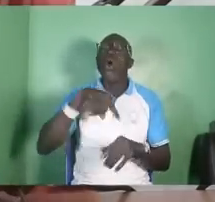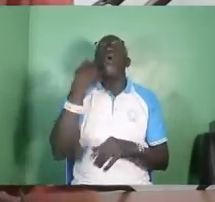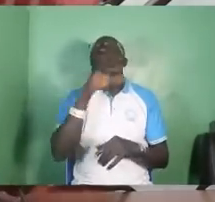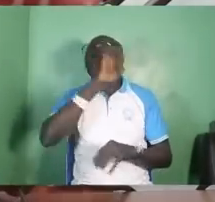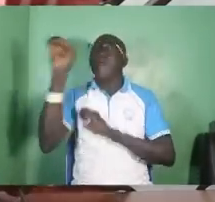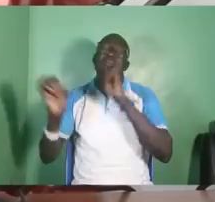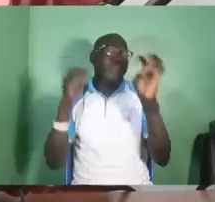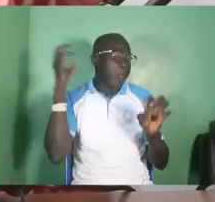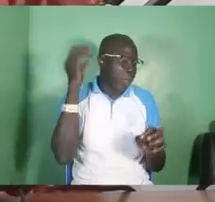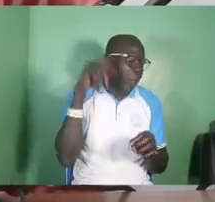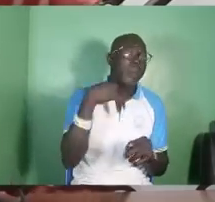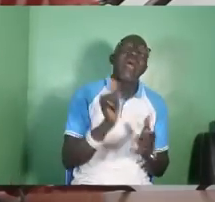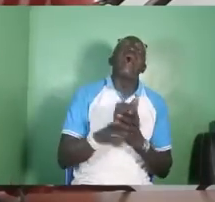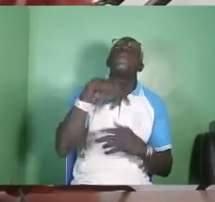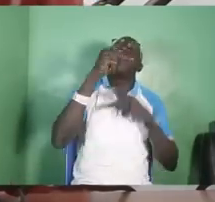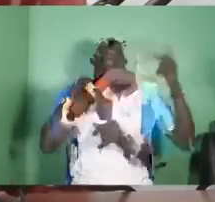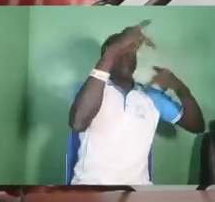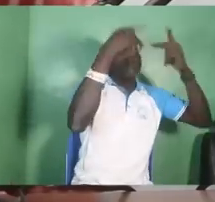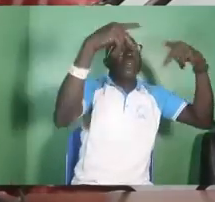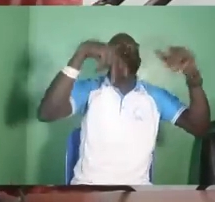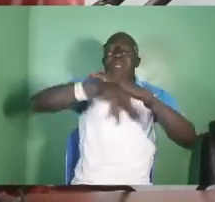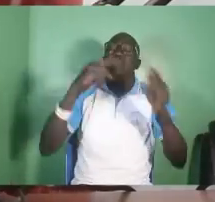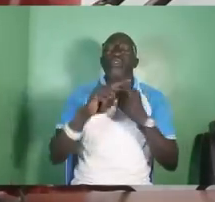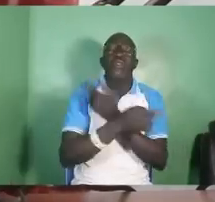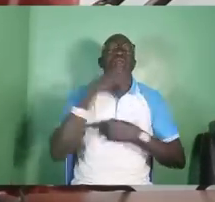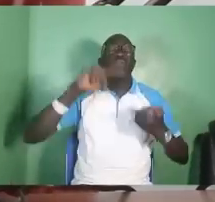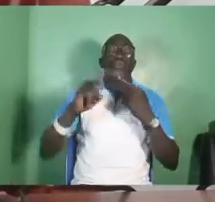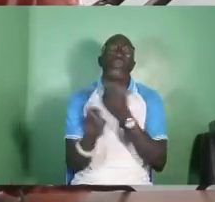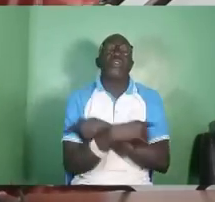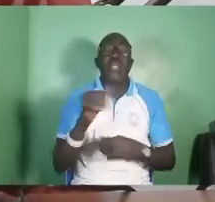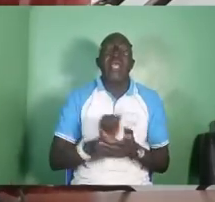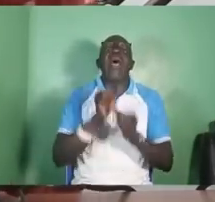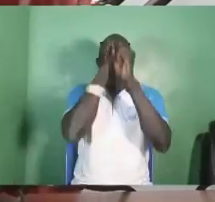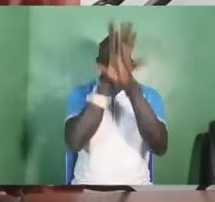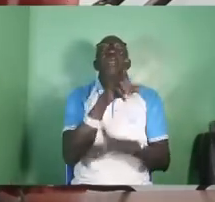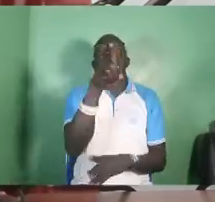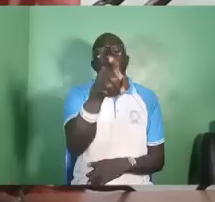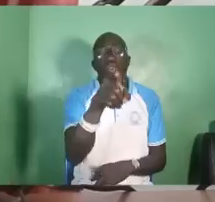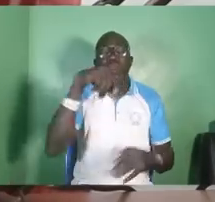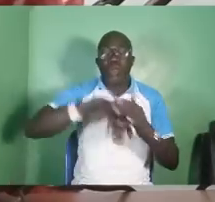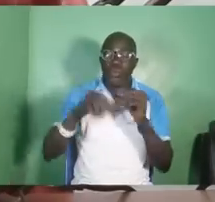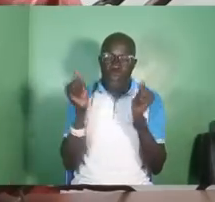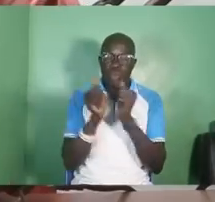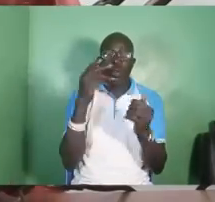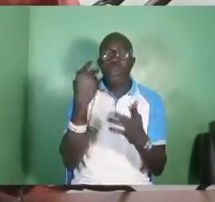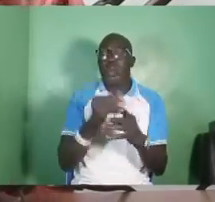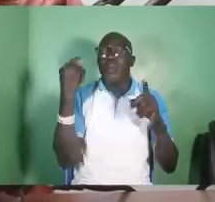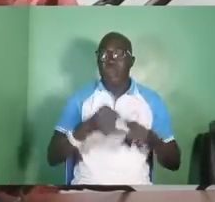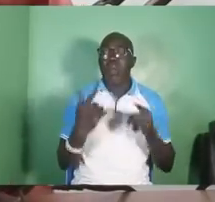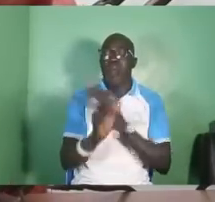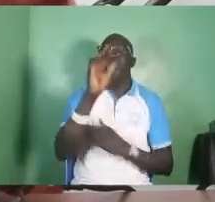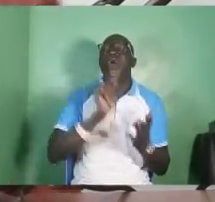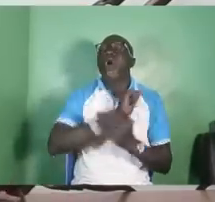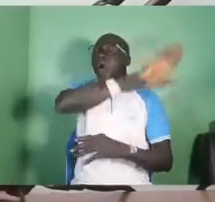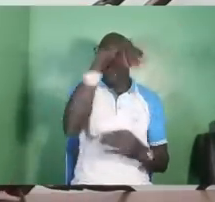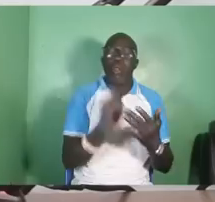where did you come in? Every of my listeners. But so tell them. I prophesy. No, they are the wrong thing. Today and today. But you are seeing me. I sanctify you. Let me pray for you. The power of the word of God.